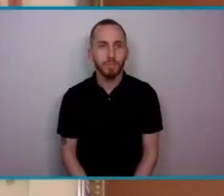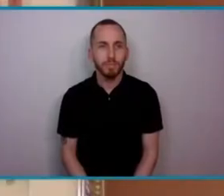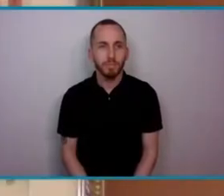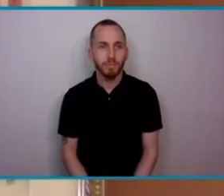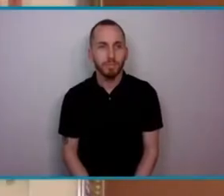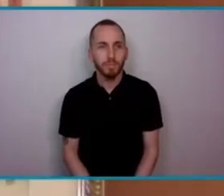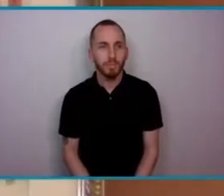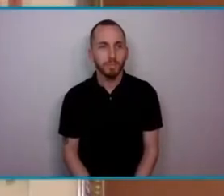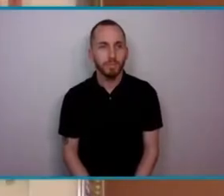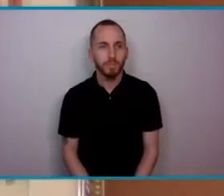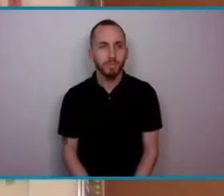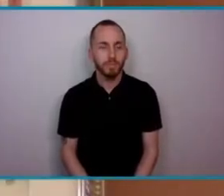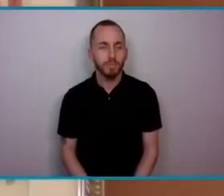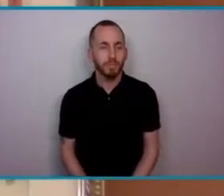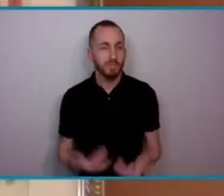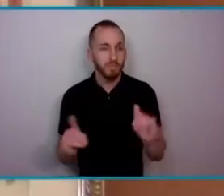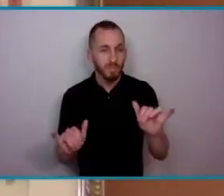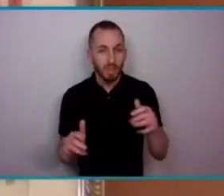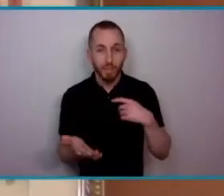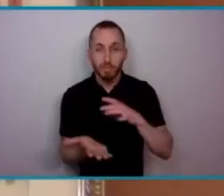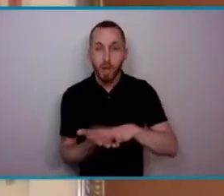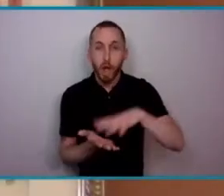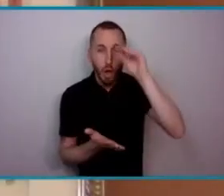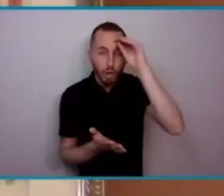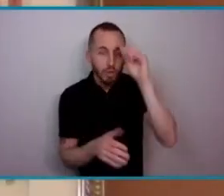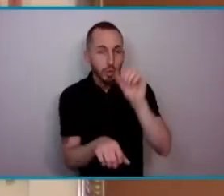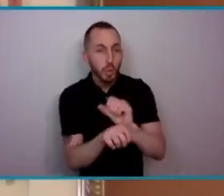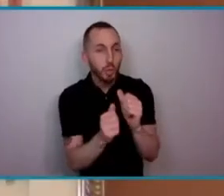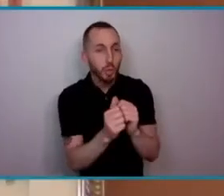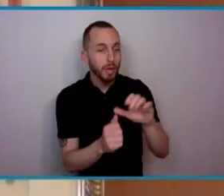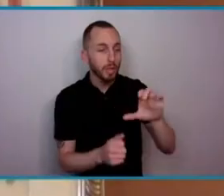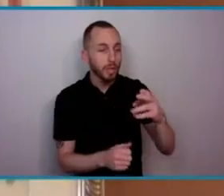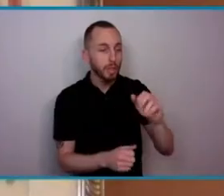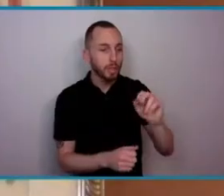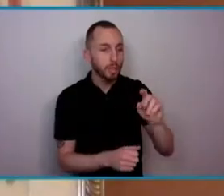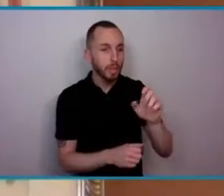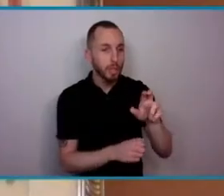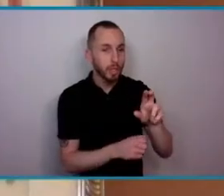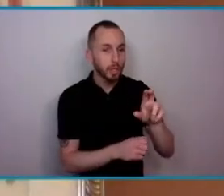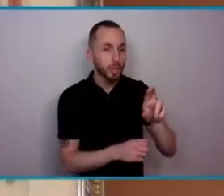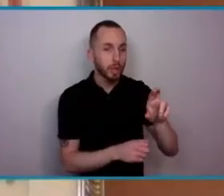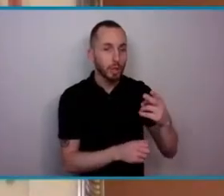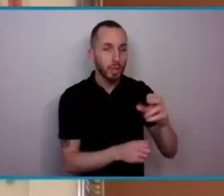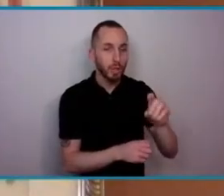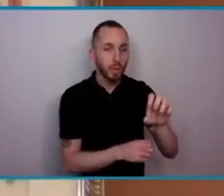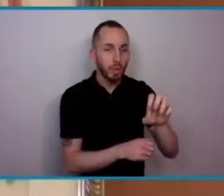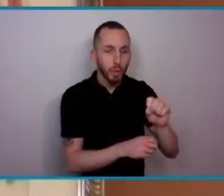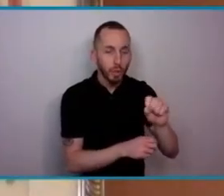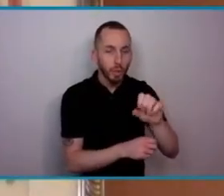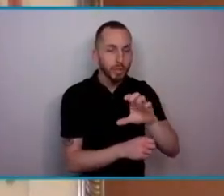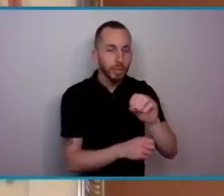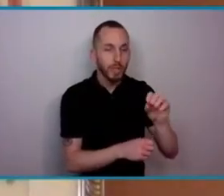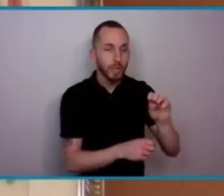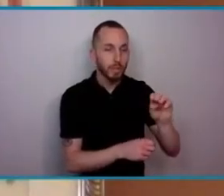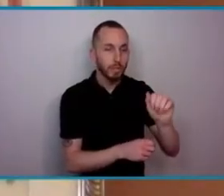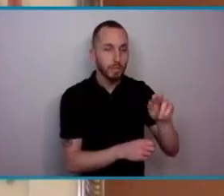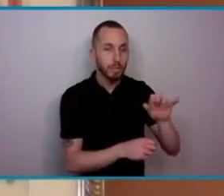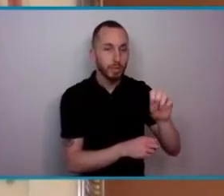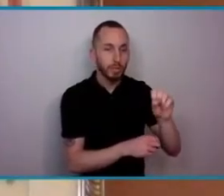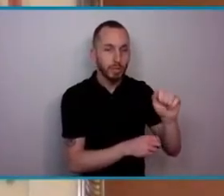Chandler Rhodes and Melissa Walker at NICO, along with